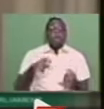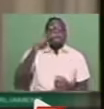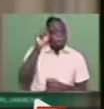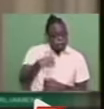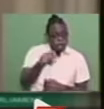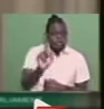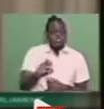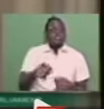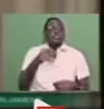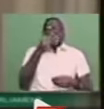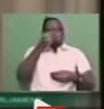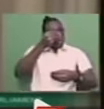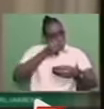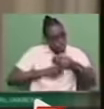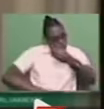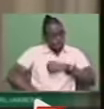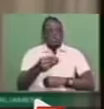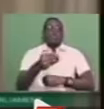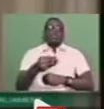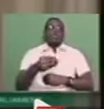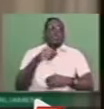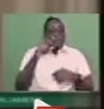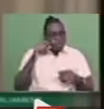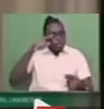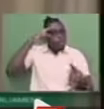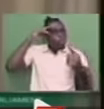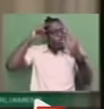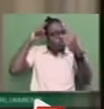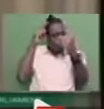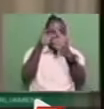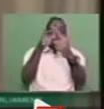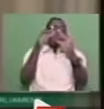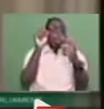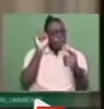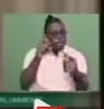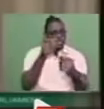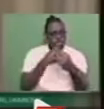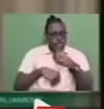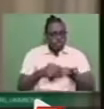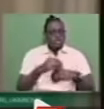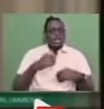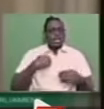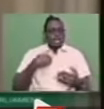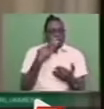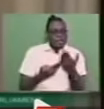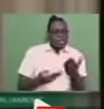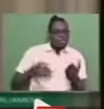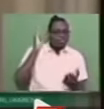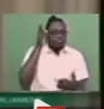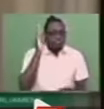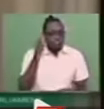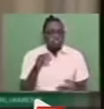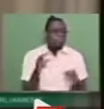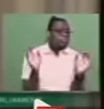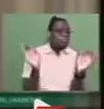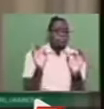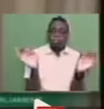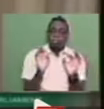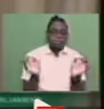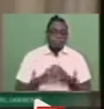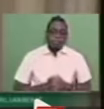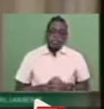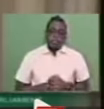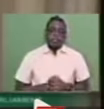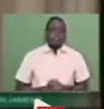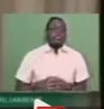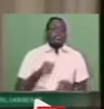to help people. There was not a single initiative to do this. In fact, I think this budget was very anti-people.